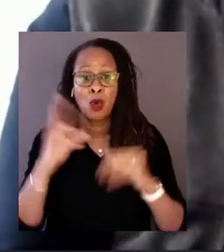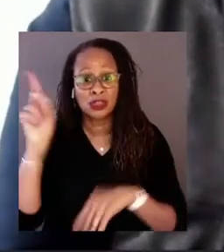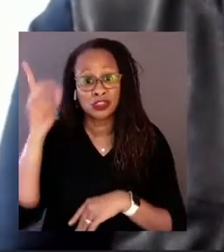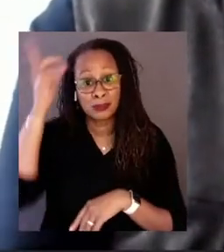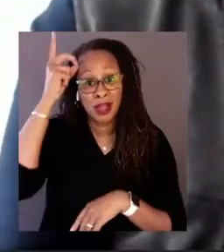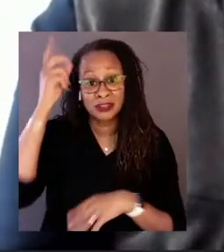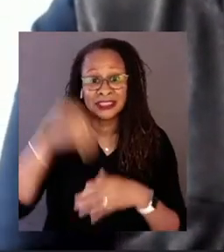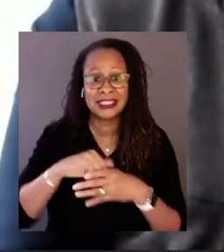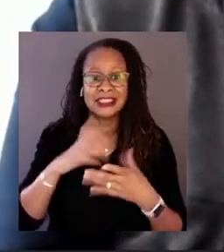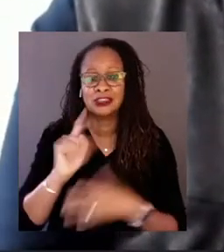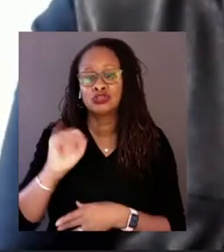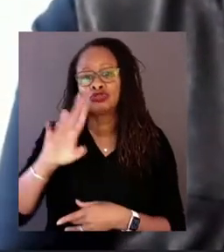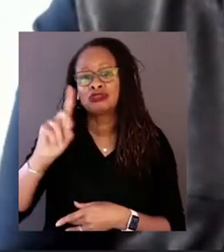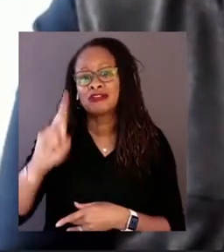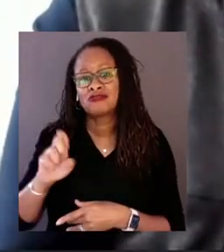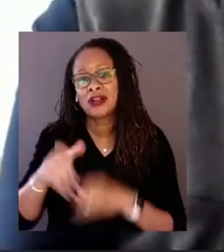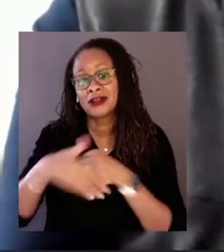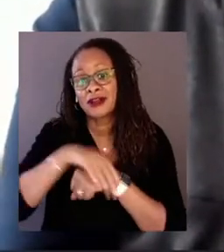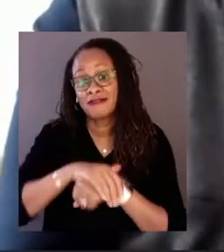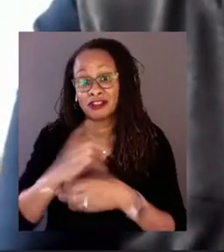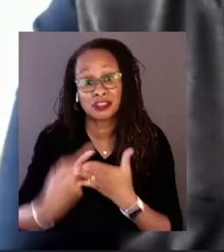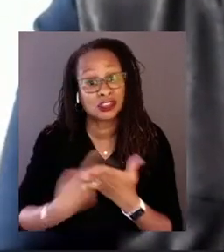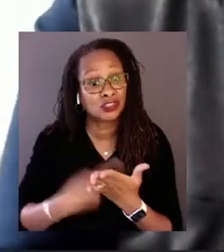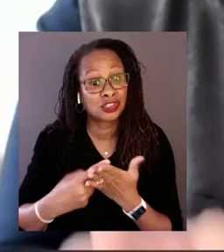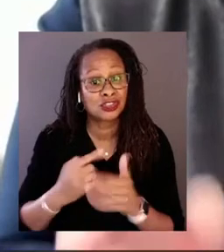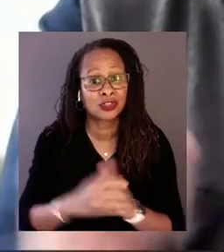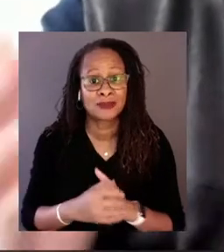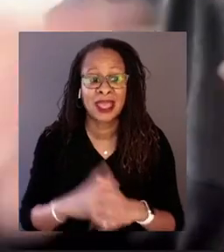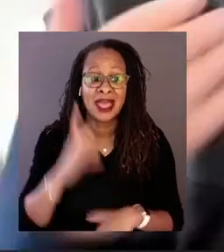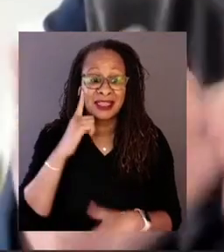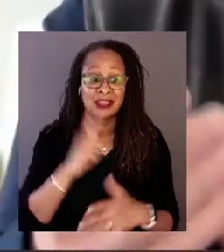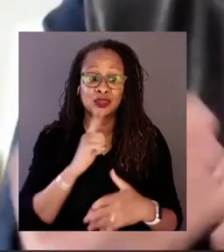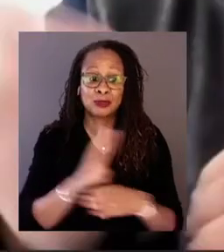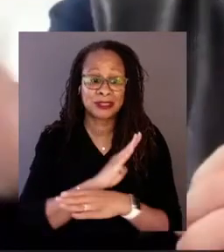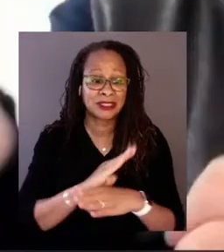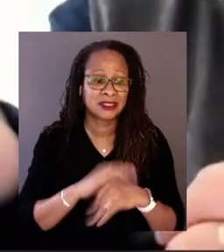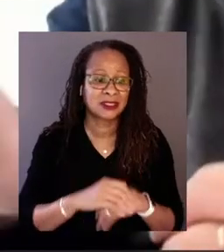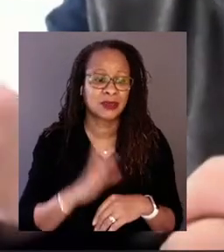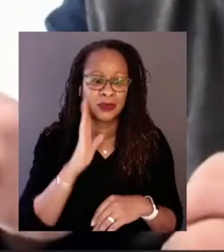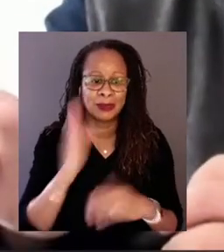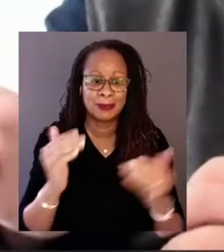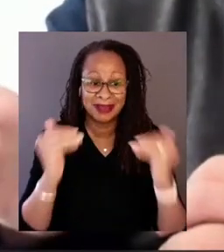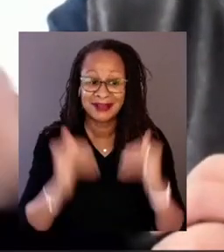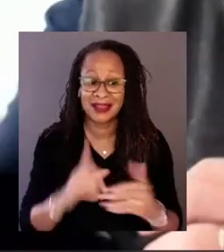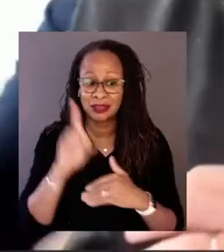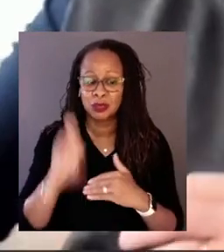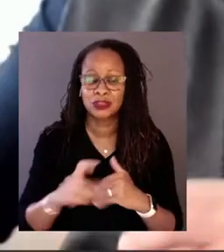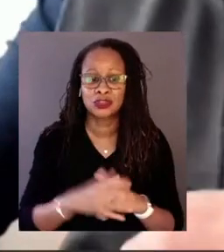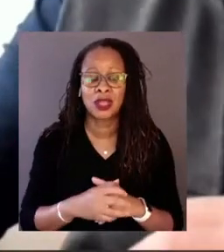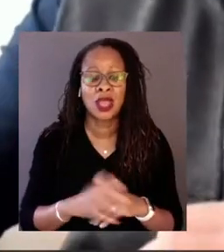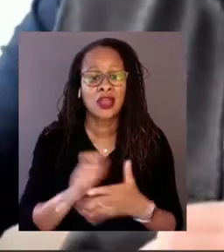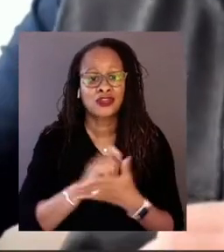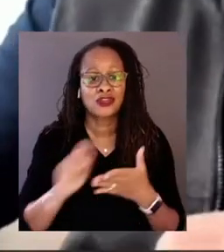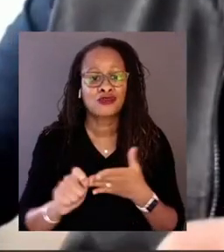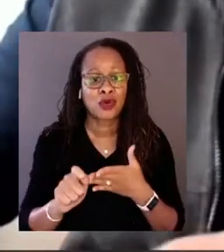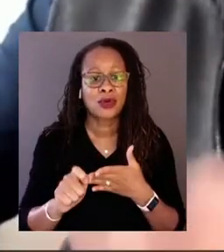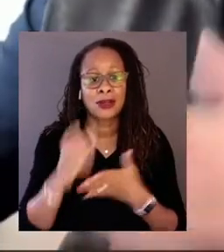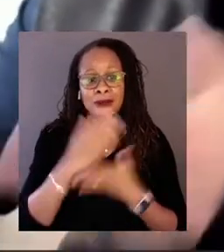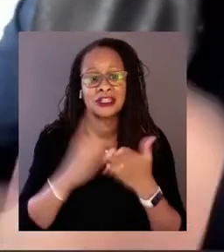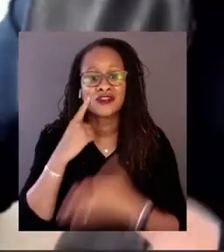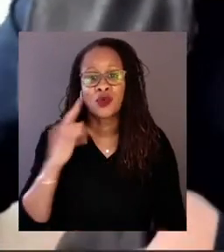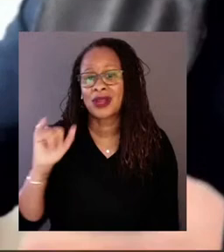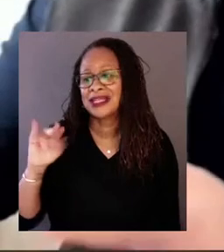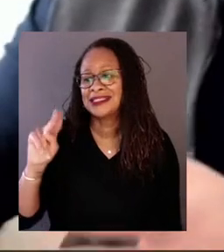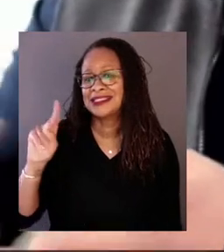coverage. And I think this actually was going to bring me to my next question. You wrote a piece for IndieWire back in March